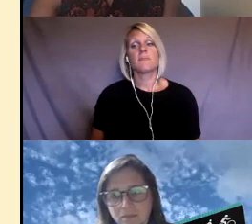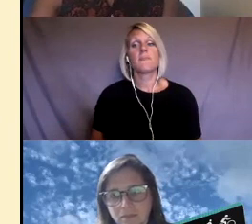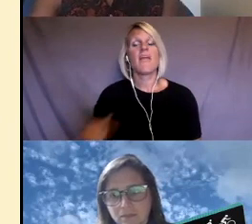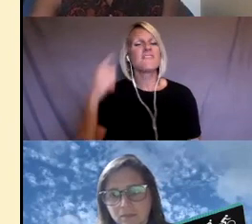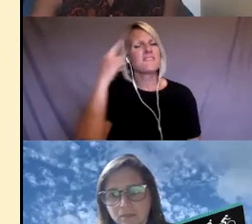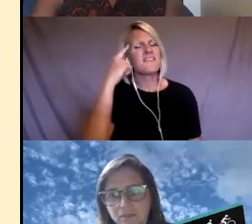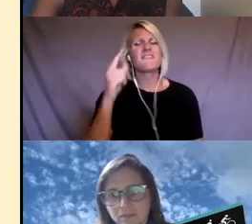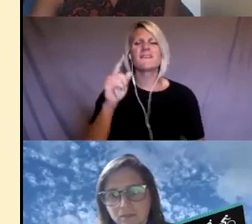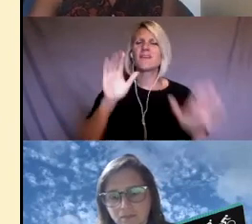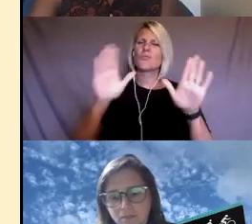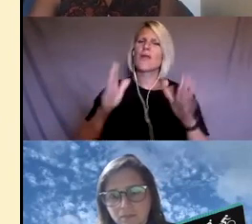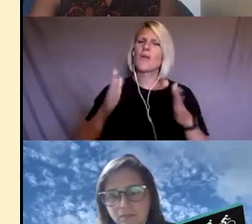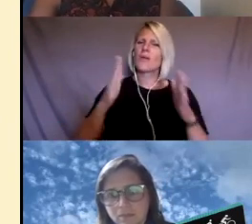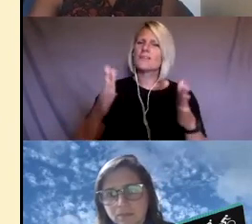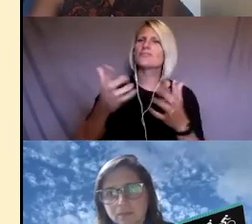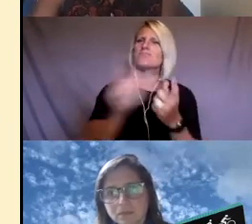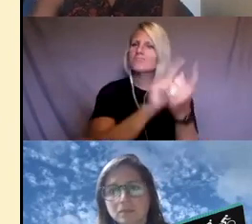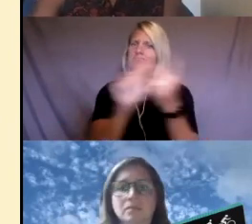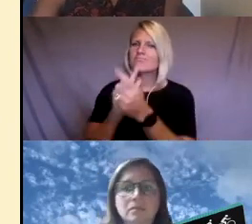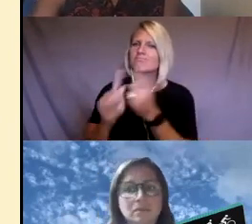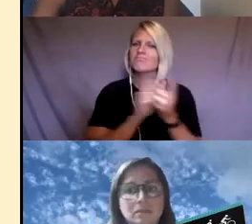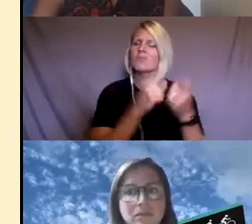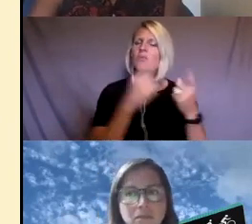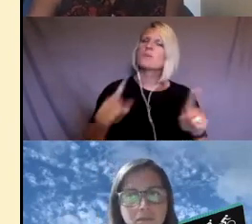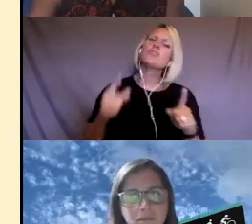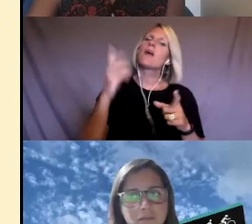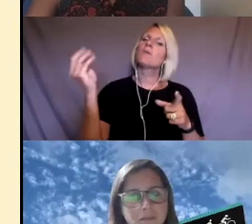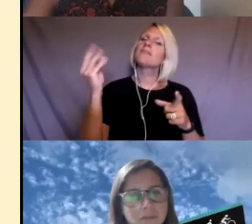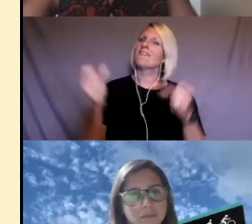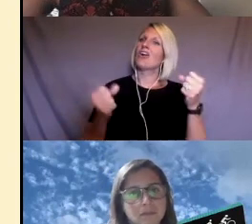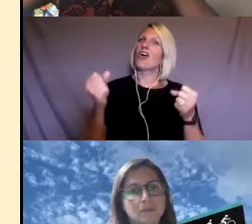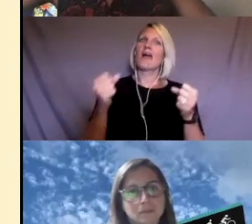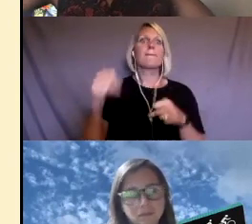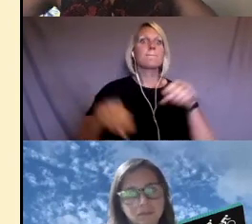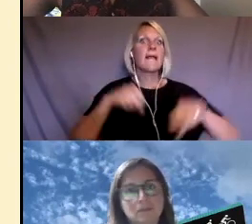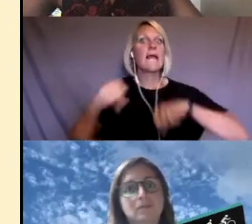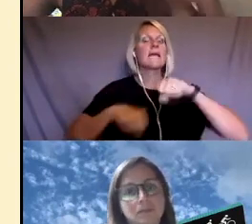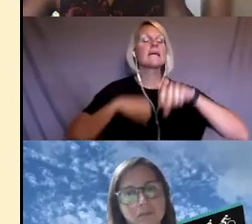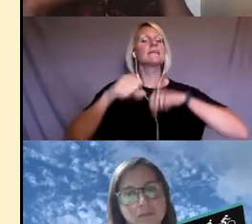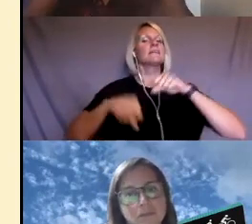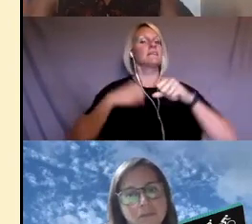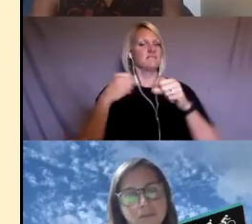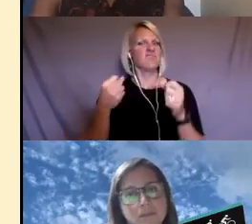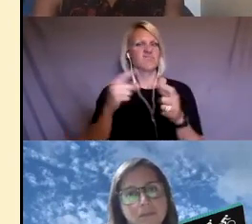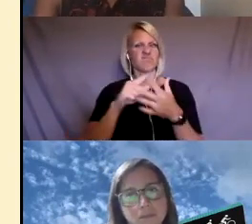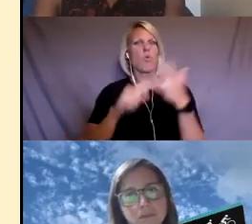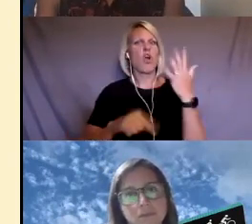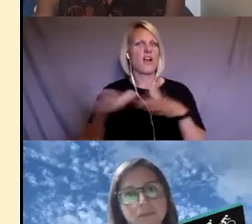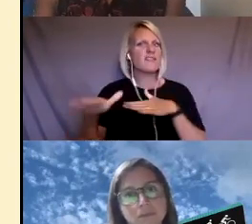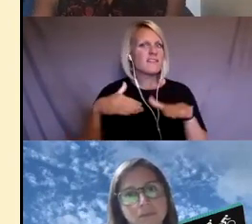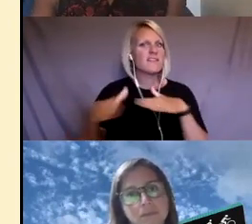their neighborhoods a lot better when they're outside of a car. There's also the public health benefits and all these